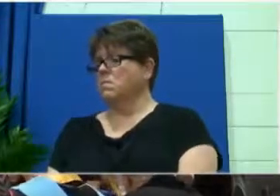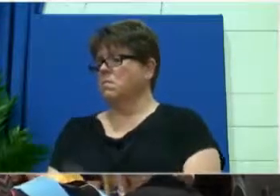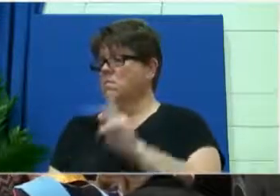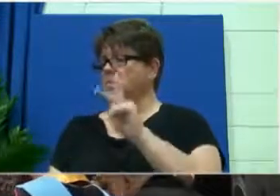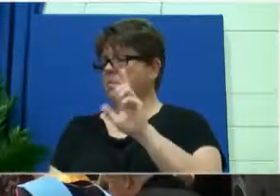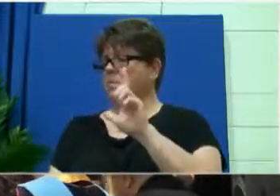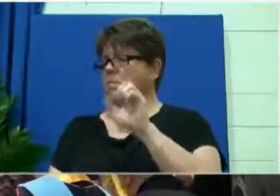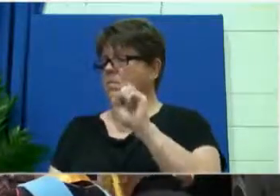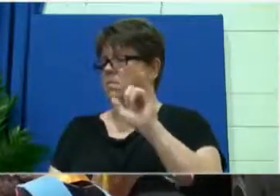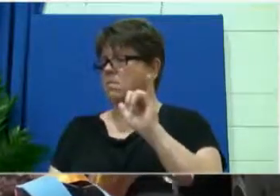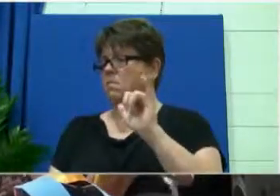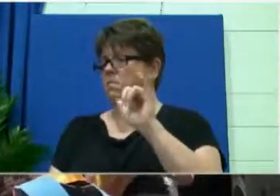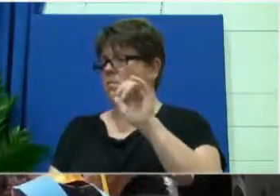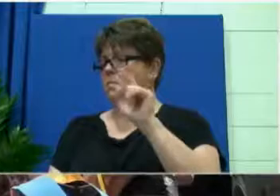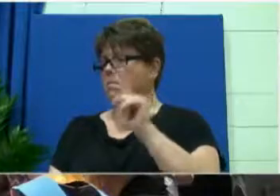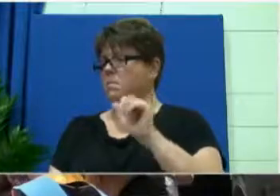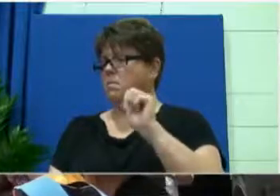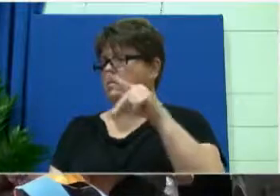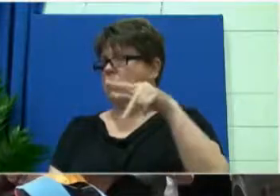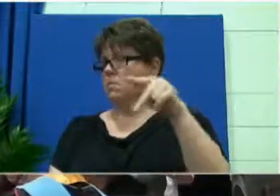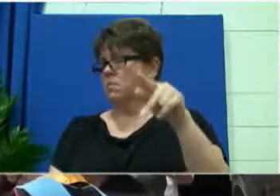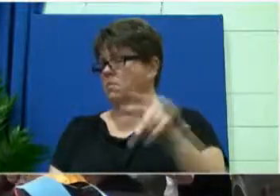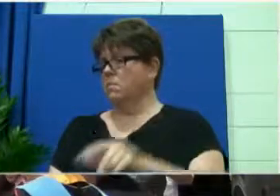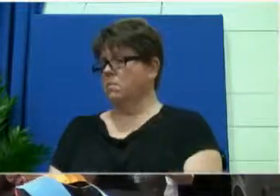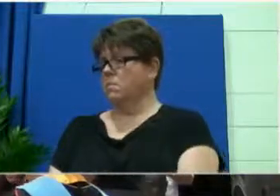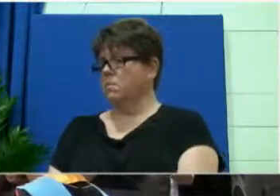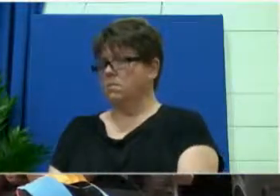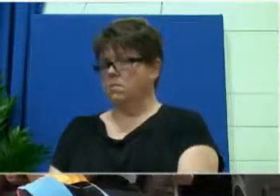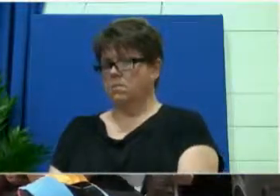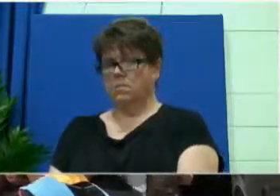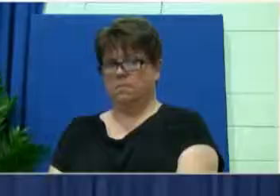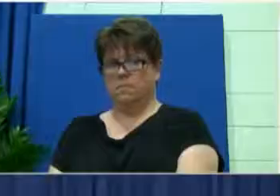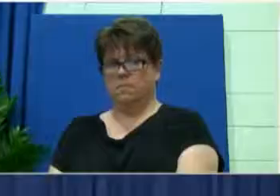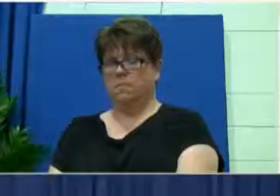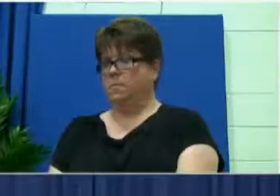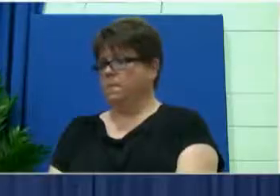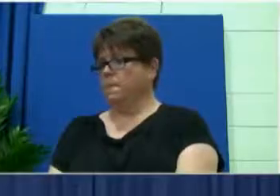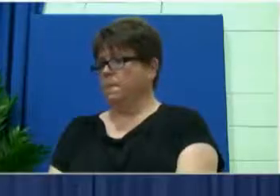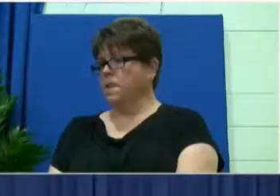Kelsey Ray Zapp, Certificate in Dental Assisting.